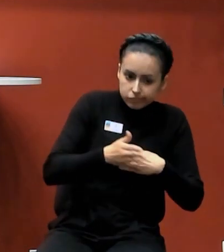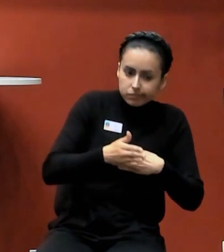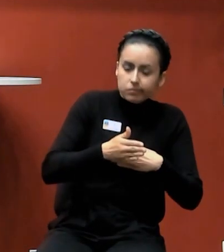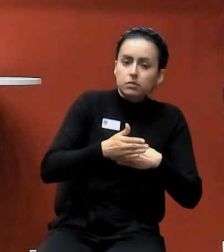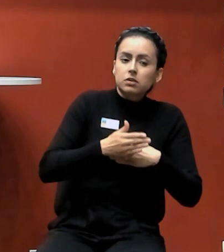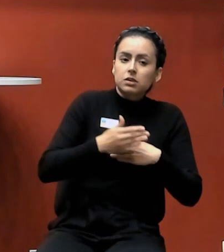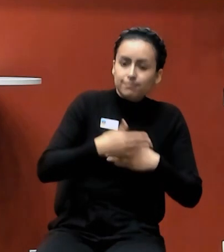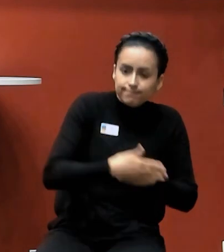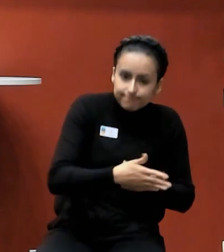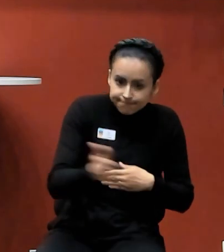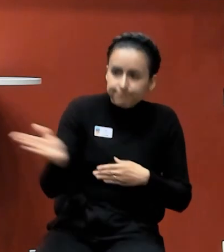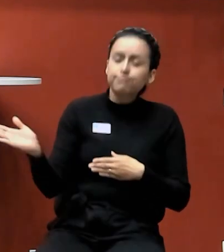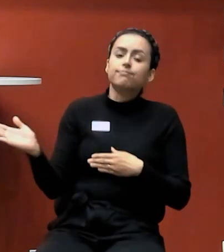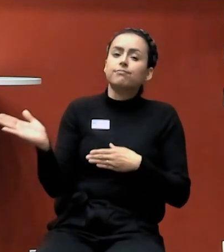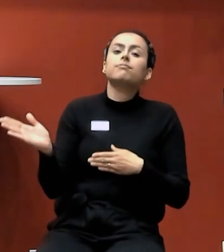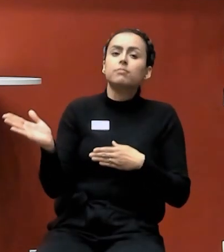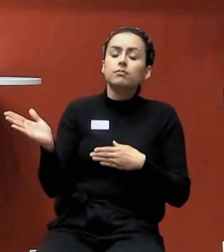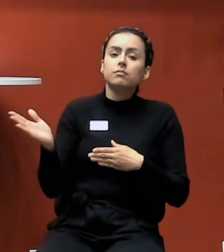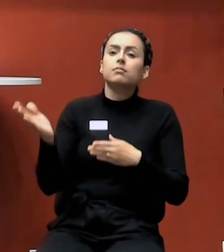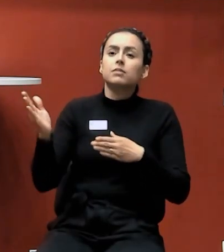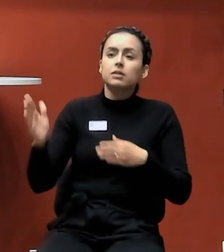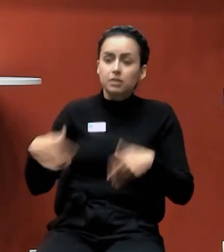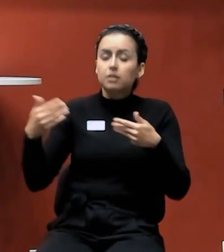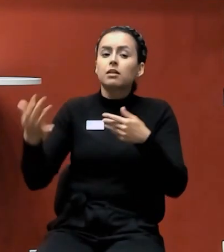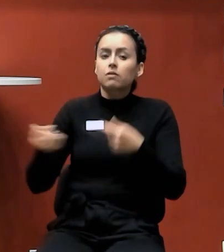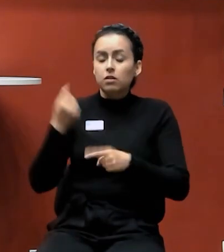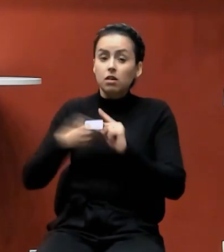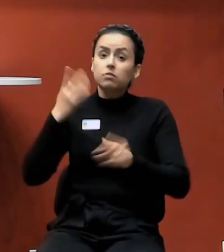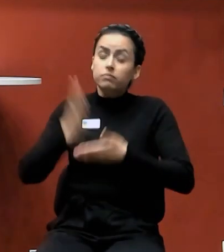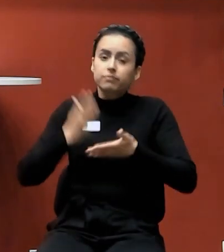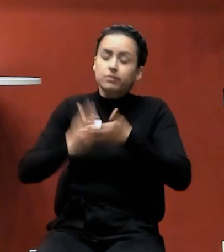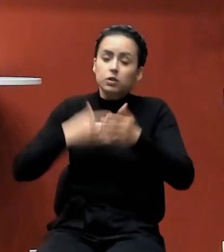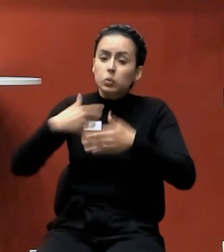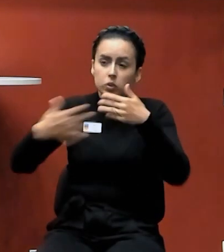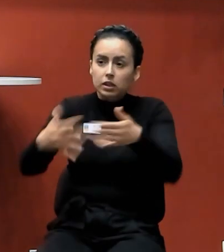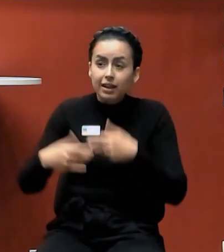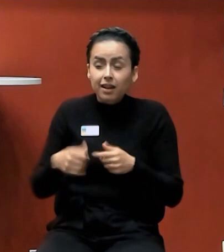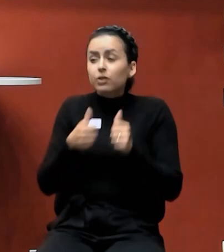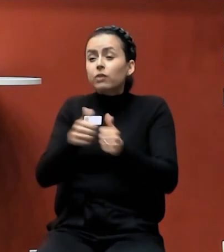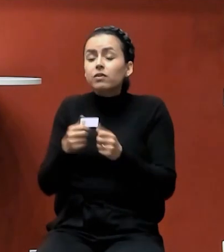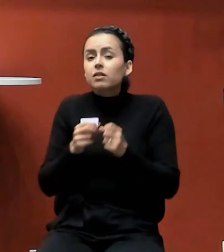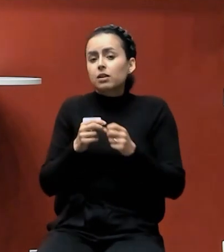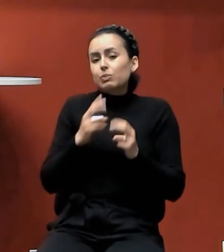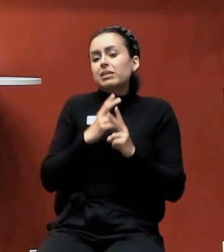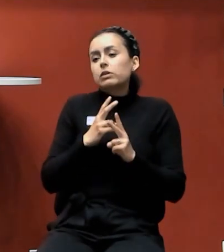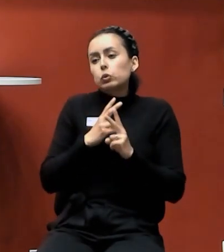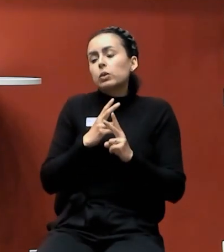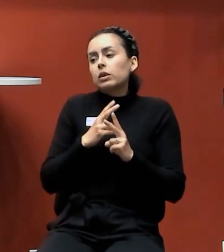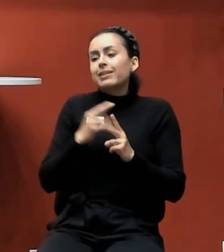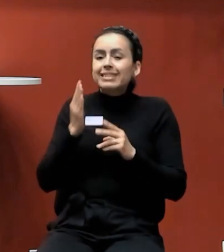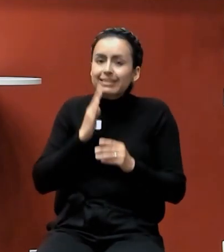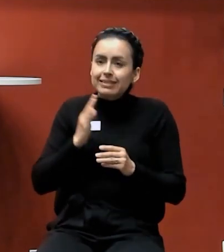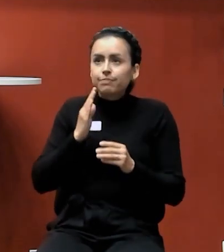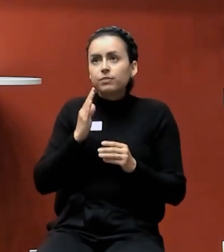can start working, and hopefully working, sympathetically with people and saying, yeah, we would love to come back. We